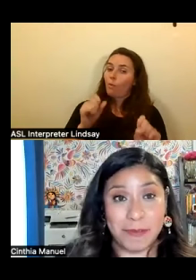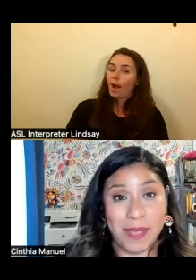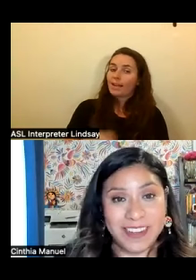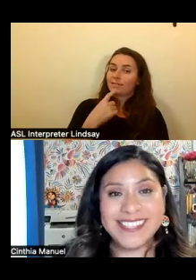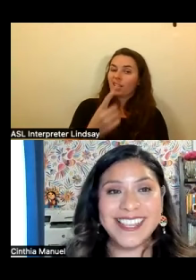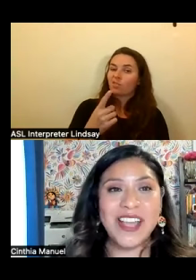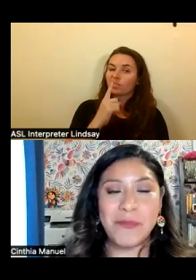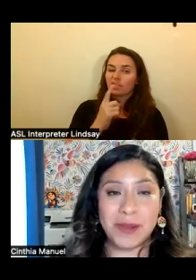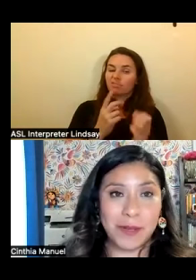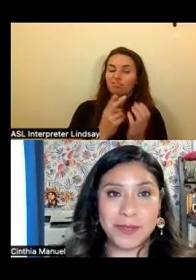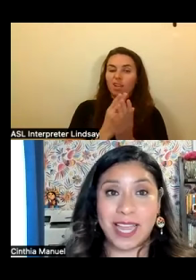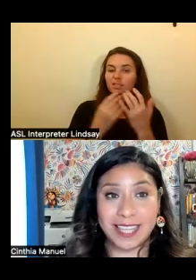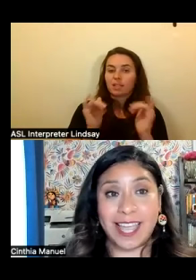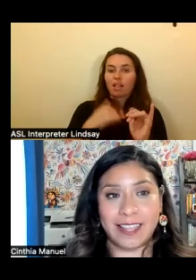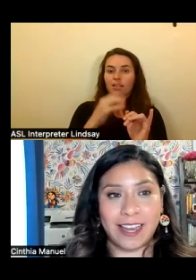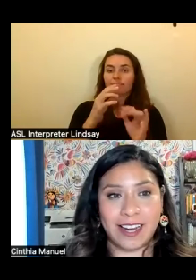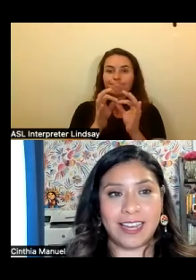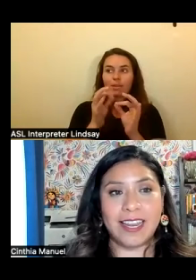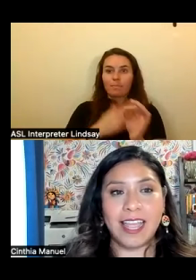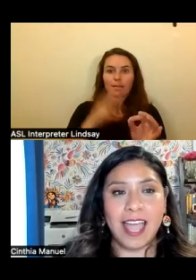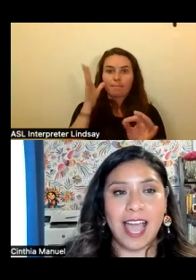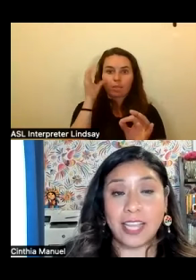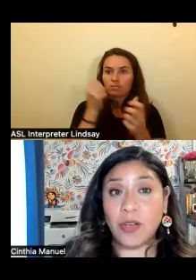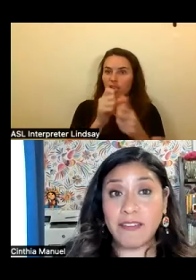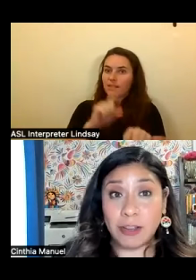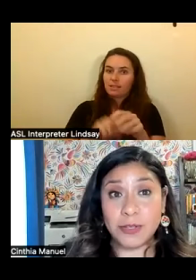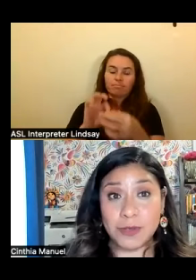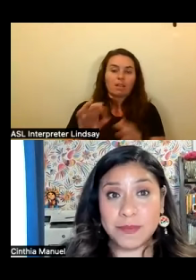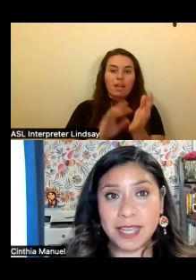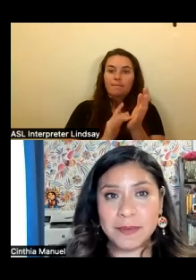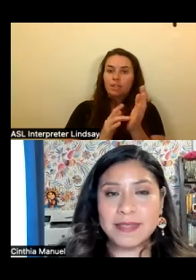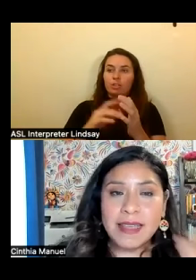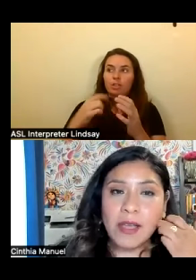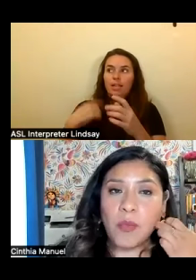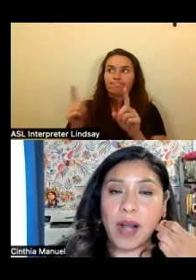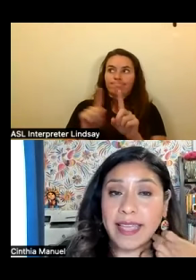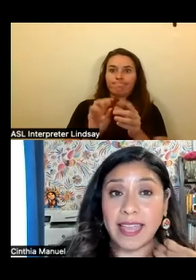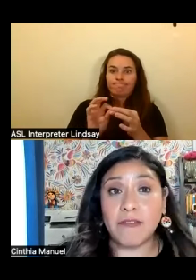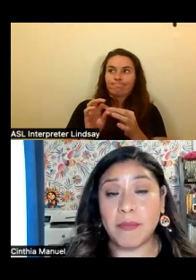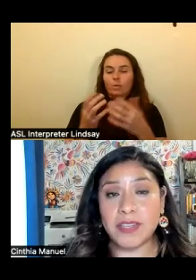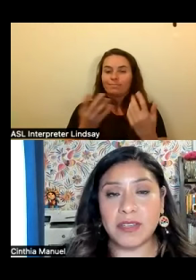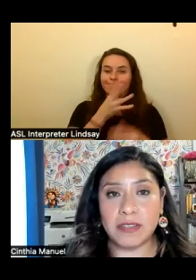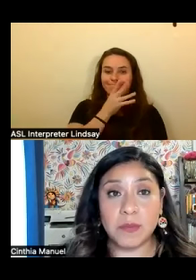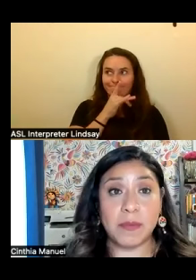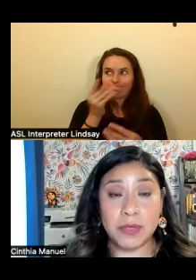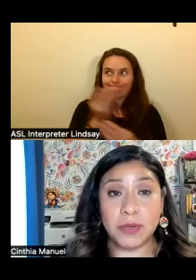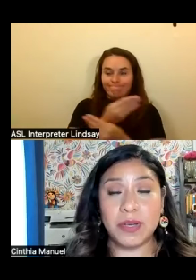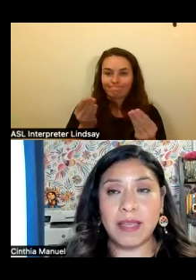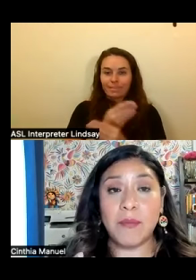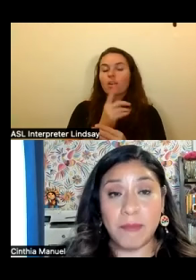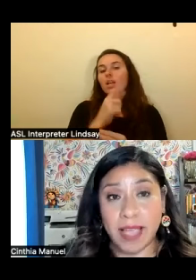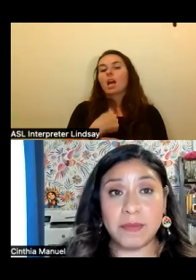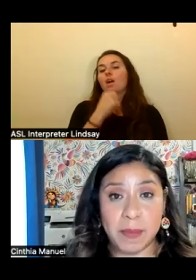interpreter for my parents when it comes to anything healthcare. And I don't have a lot of tools sometimes where I can get information to be able